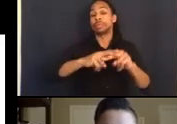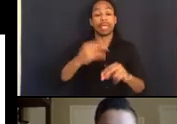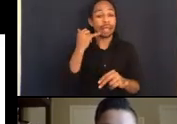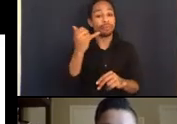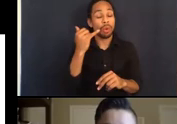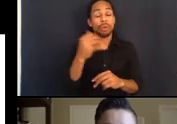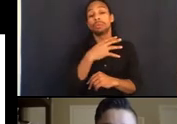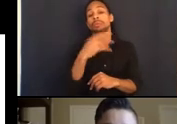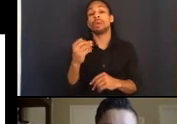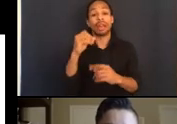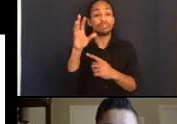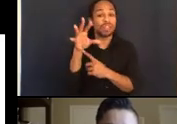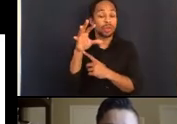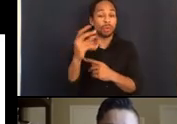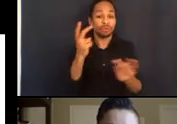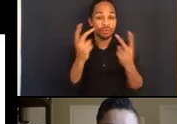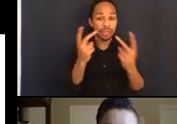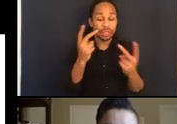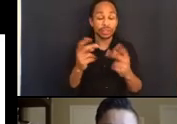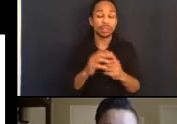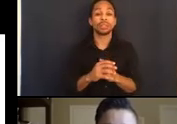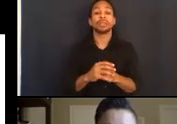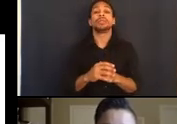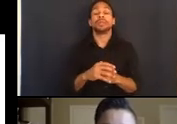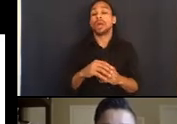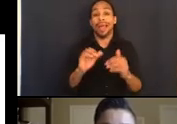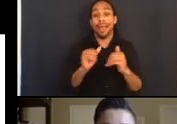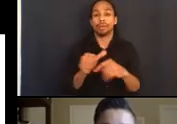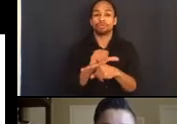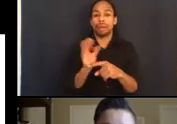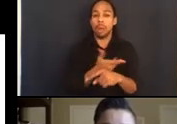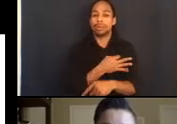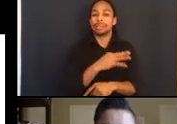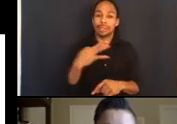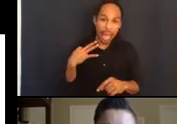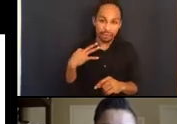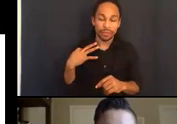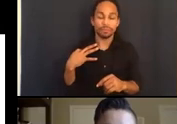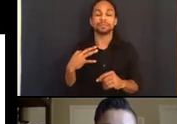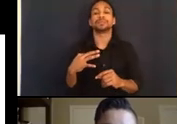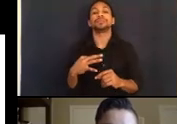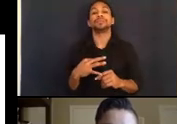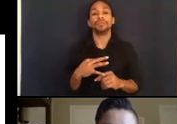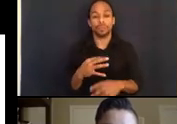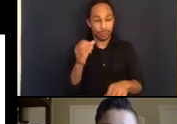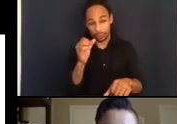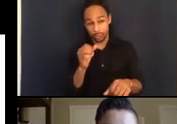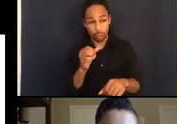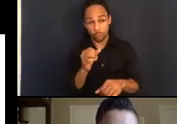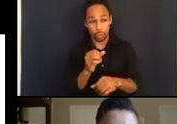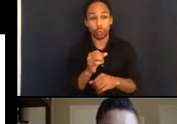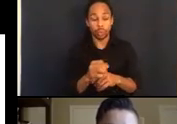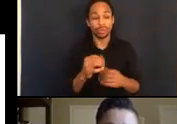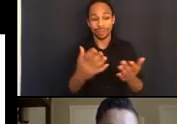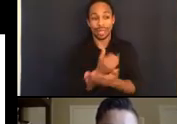visits by training all of our residents, our faculty, and our staff. And we've been working with faculty to repurpose existing programs